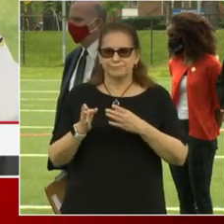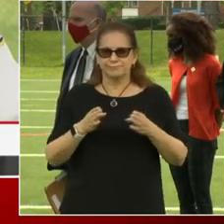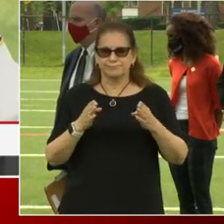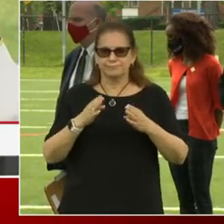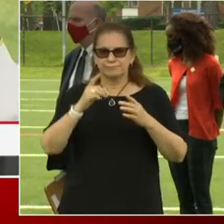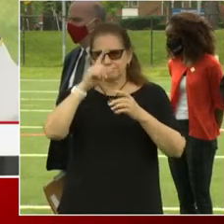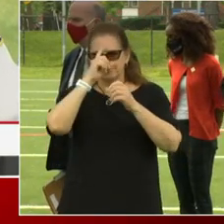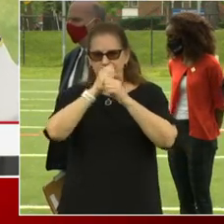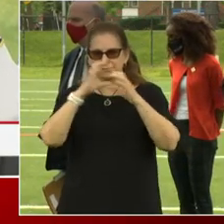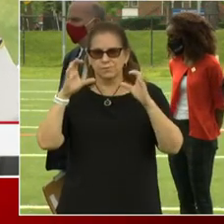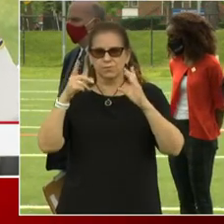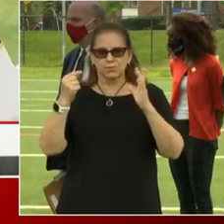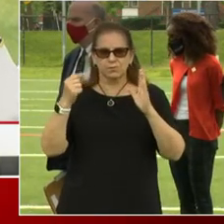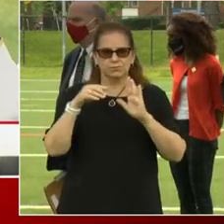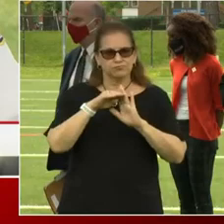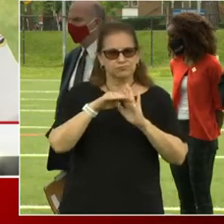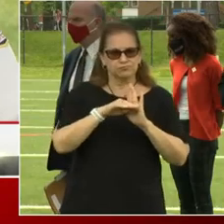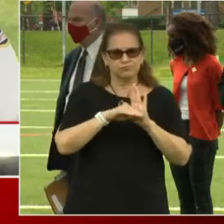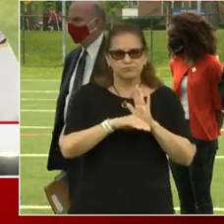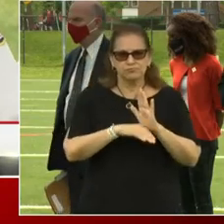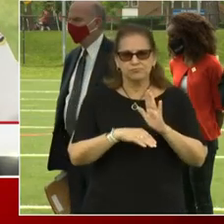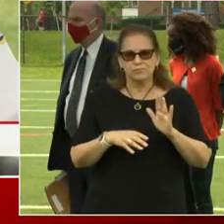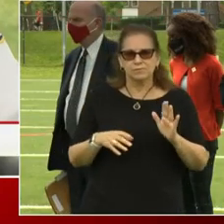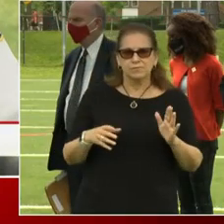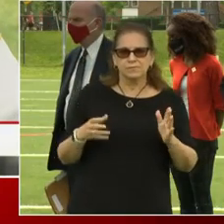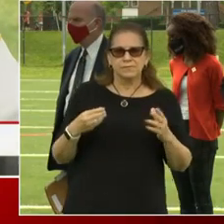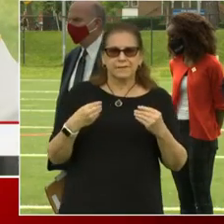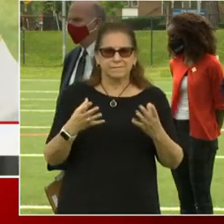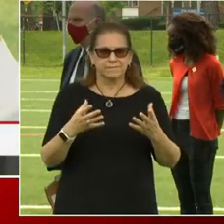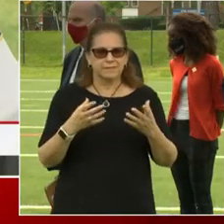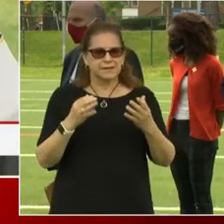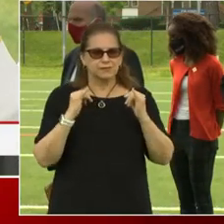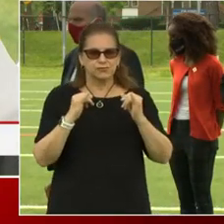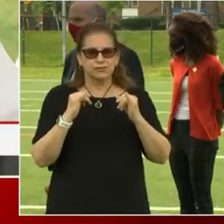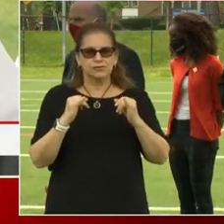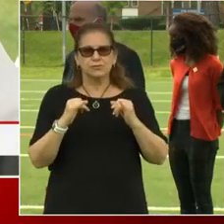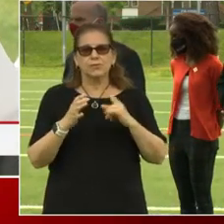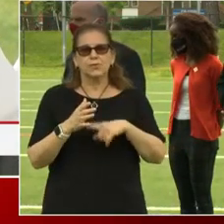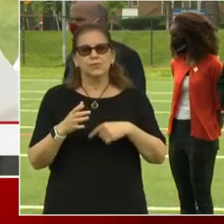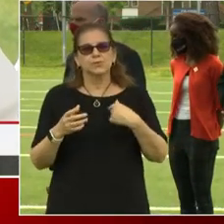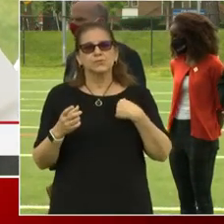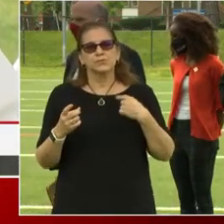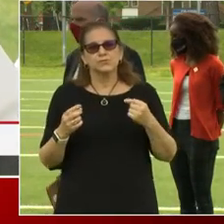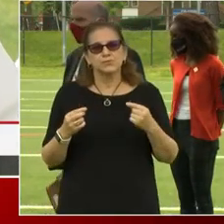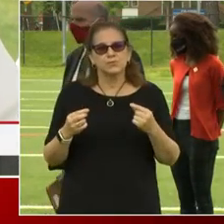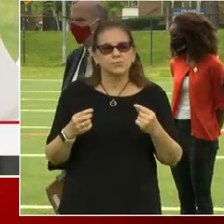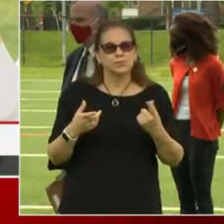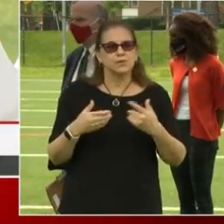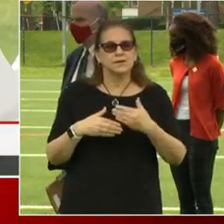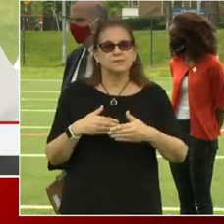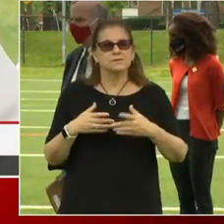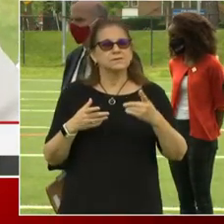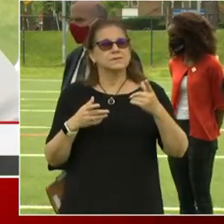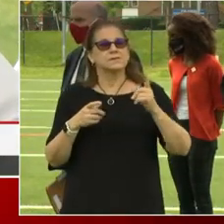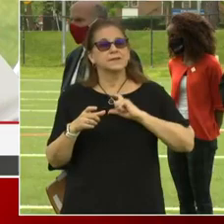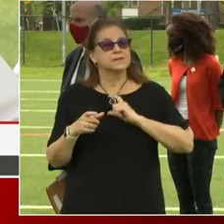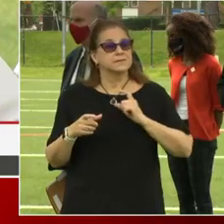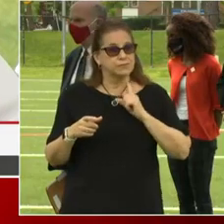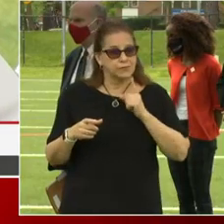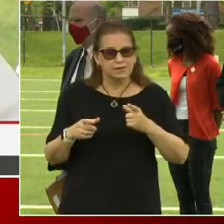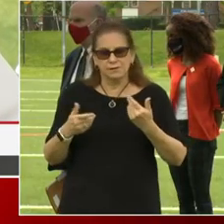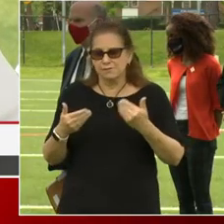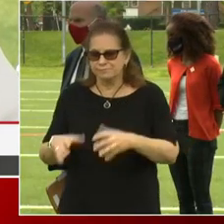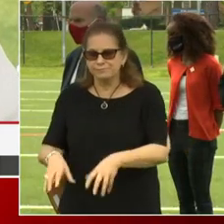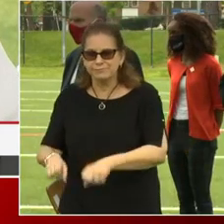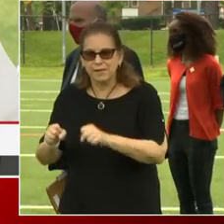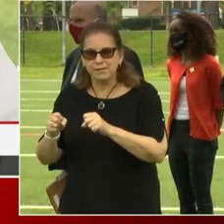were giving some directives to the individual before they were able to retrieve the gun off of the bed, and then after that, at some point, they gave